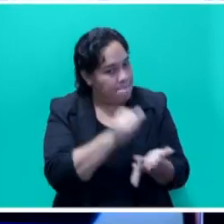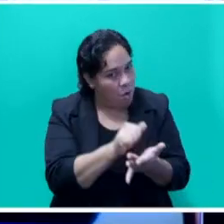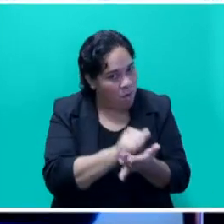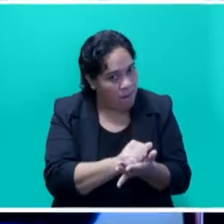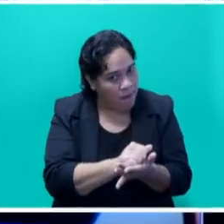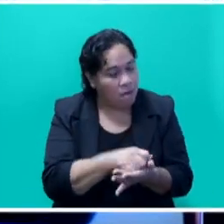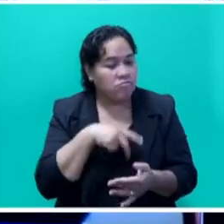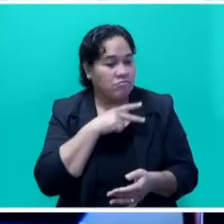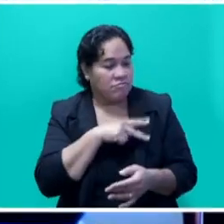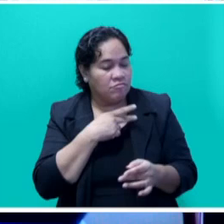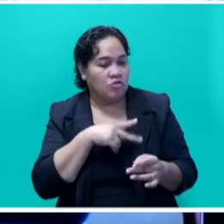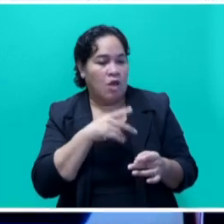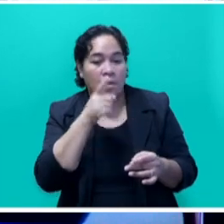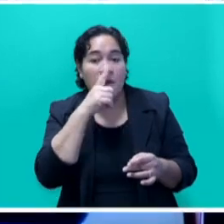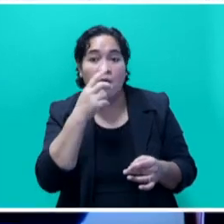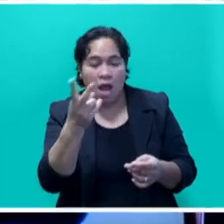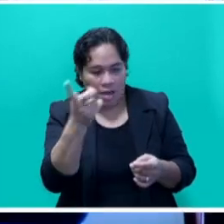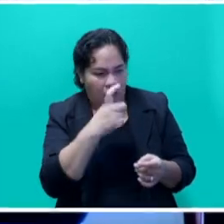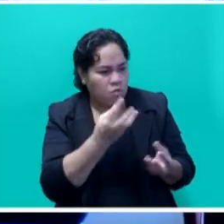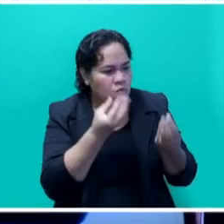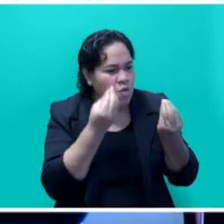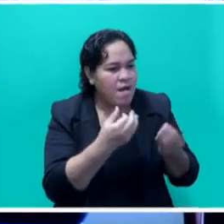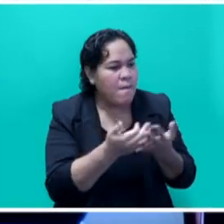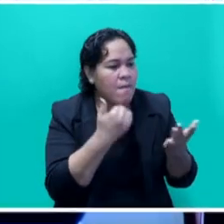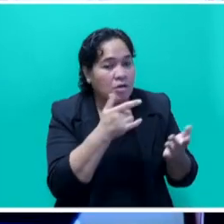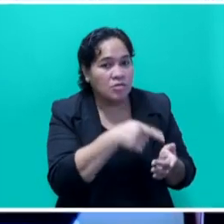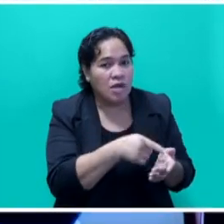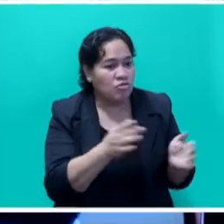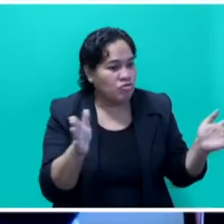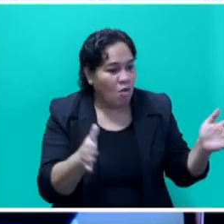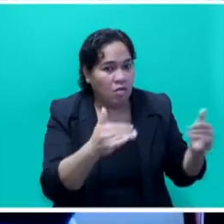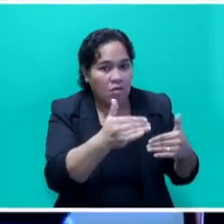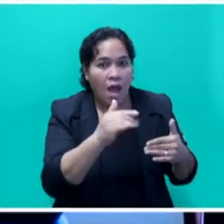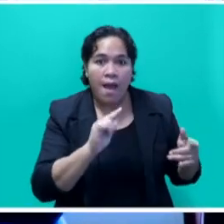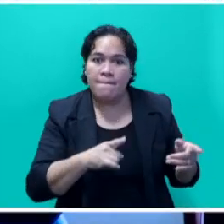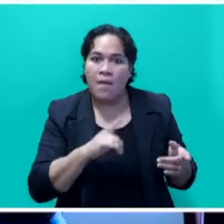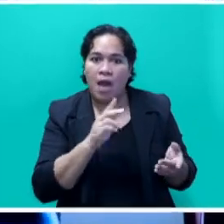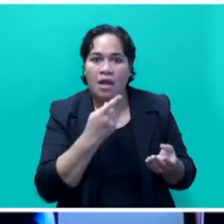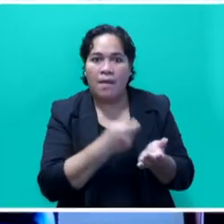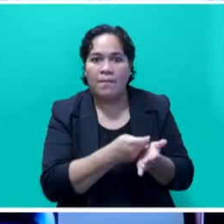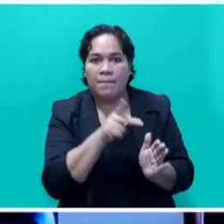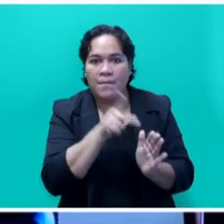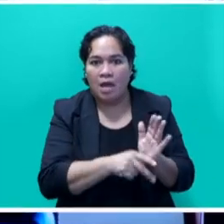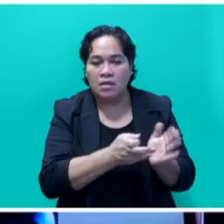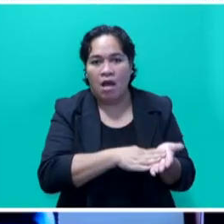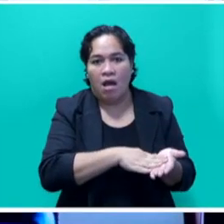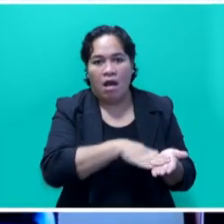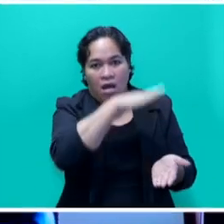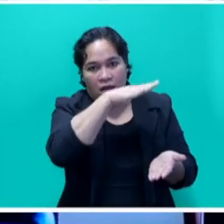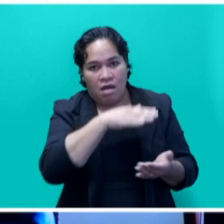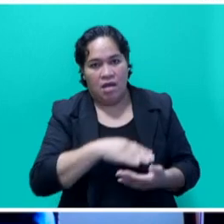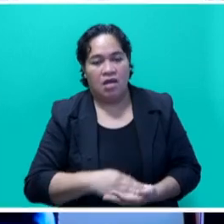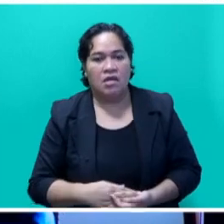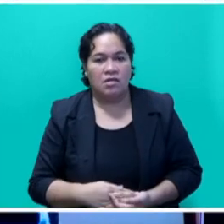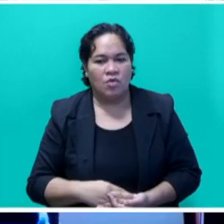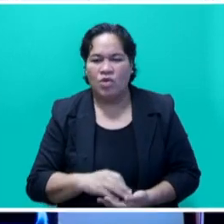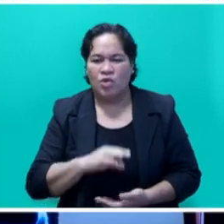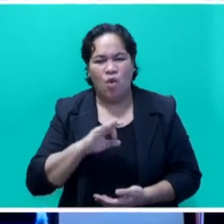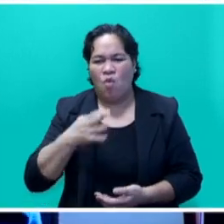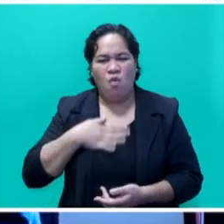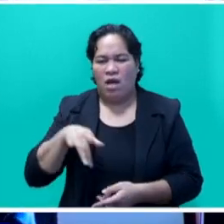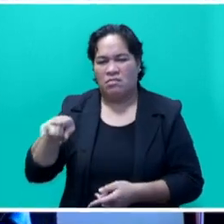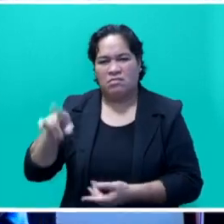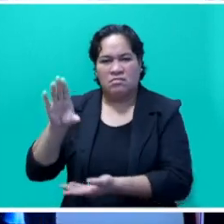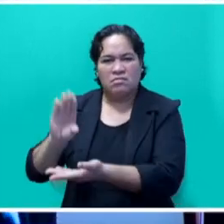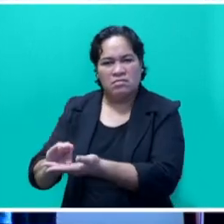land valuation for far smaller size land. We are now getting a higher price for that land. We don't want that.